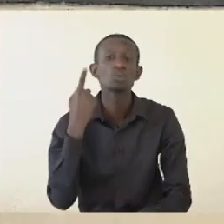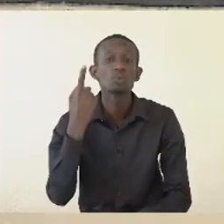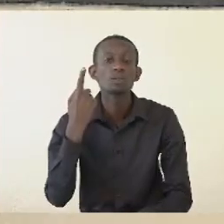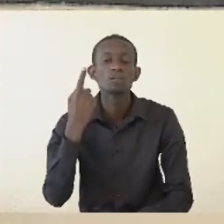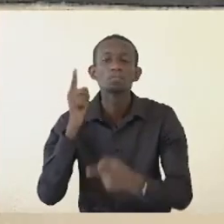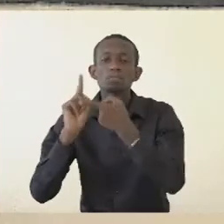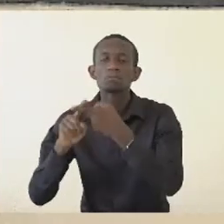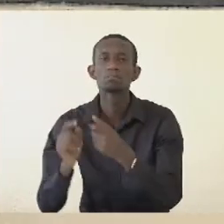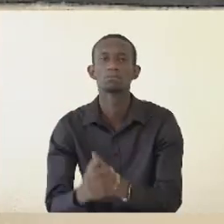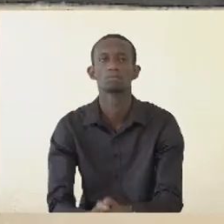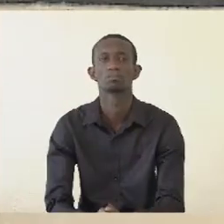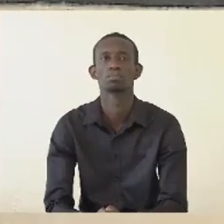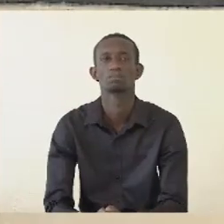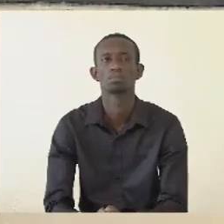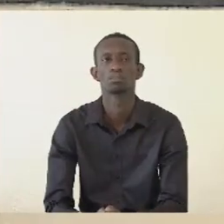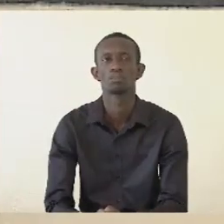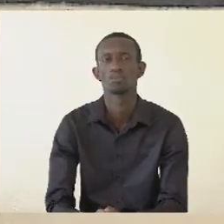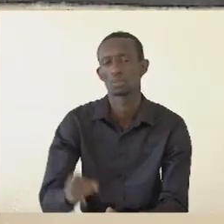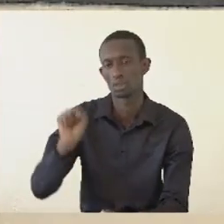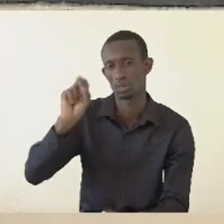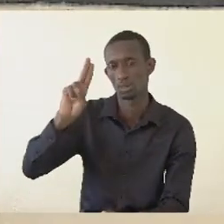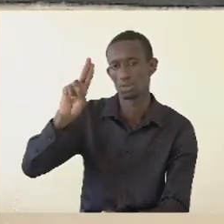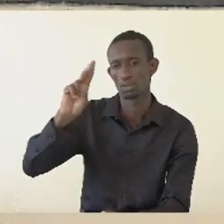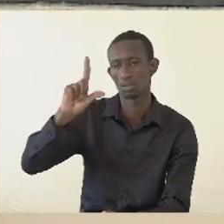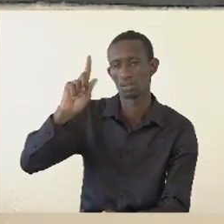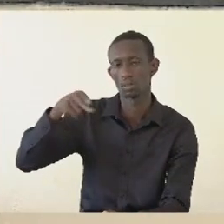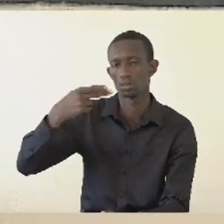valency. And the sulfate ion, it is